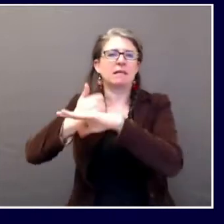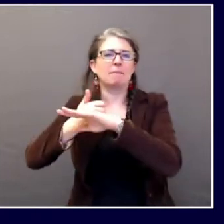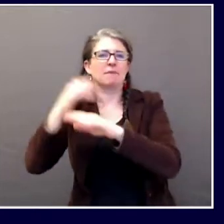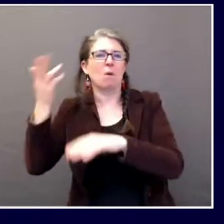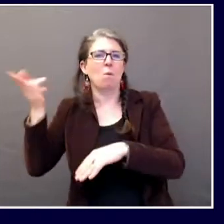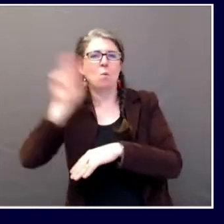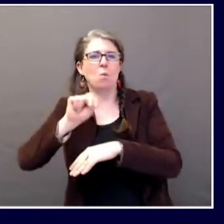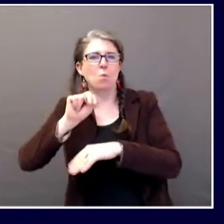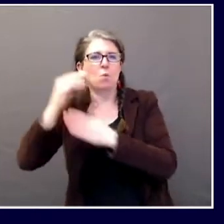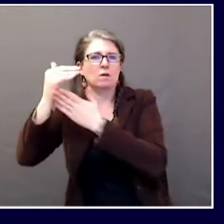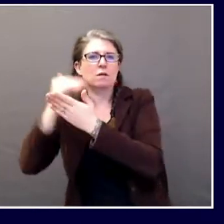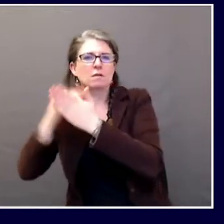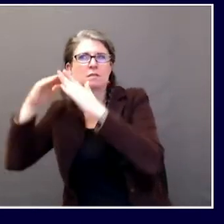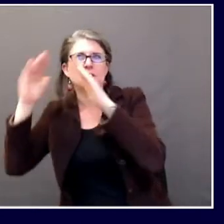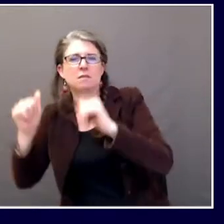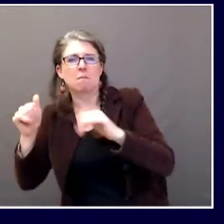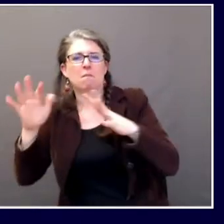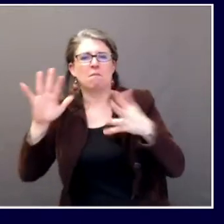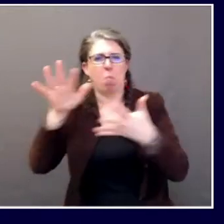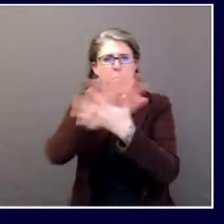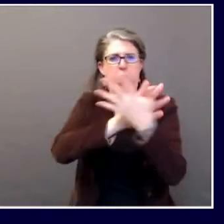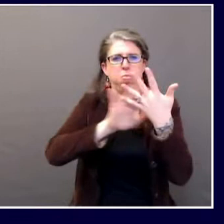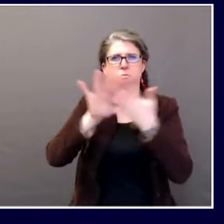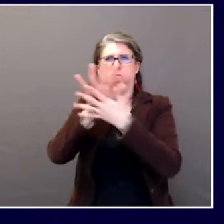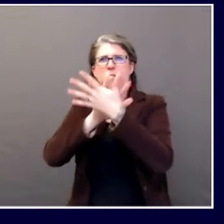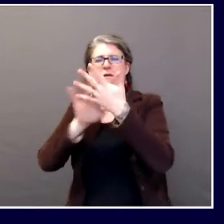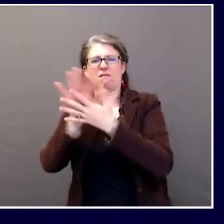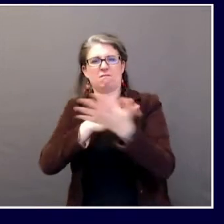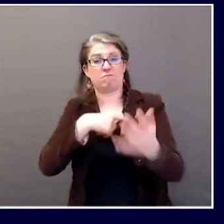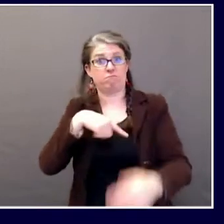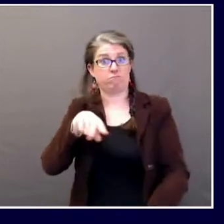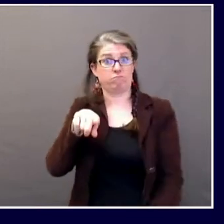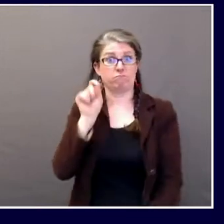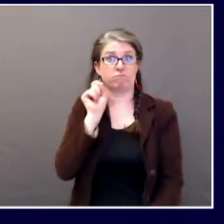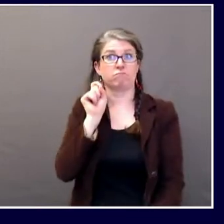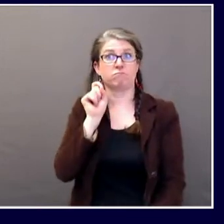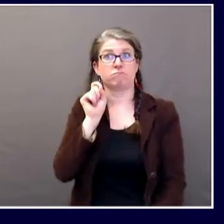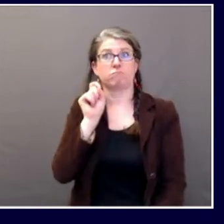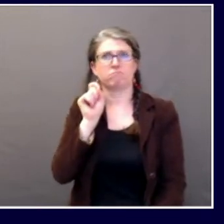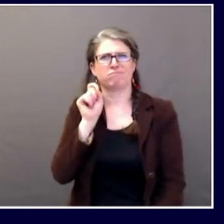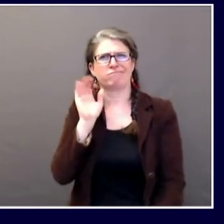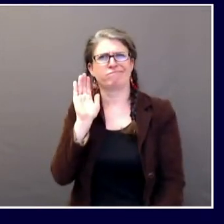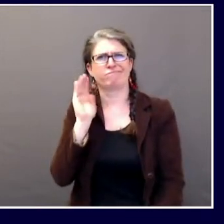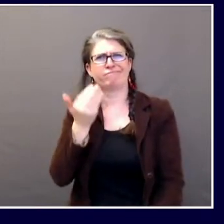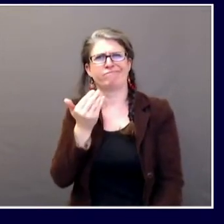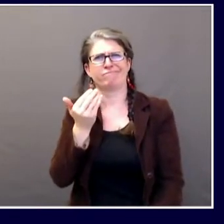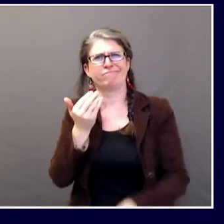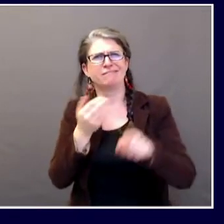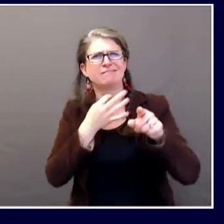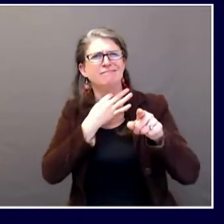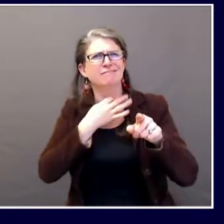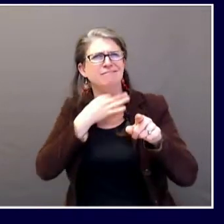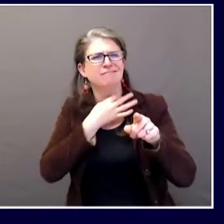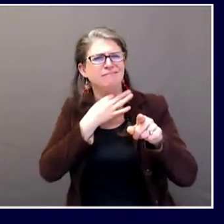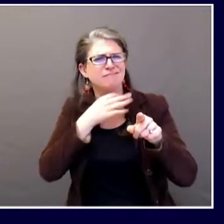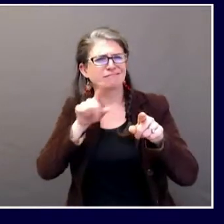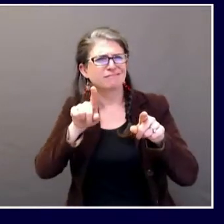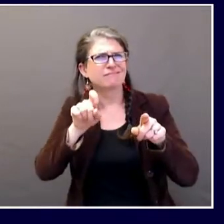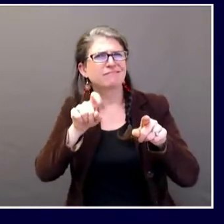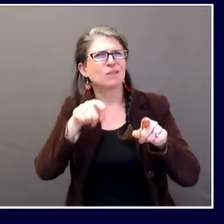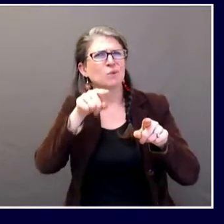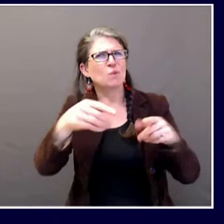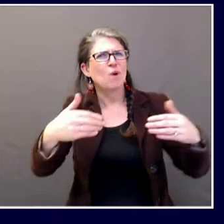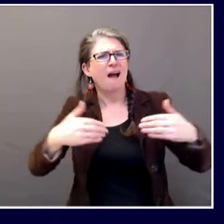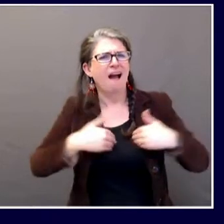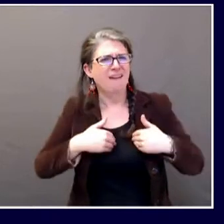that reasoning, and if you could talk a little bit more specifically about what the state is looking for as it tries to build its own registration system.